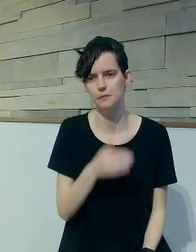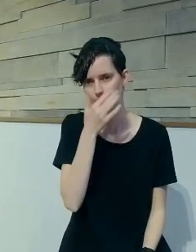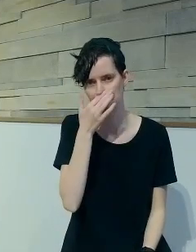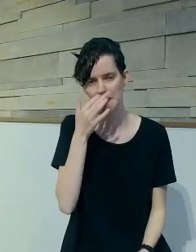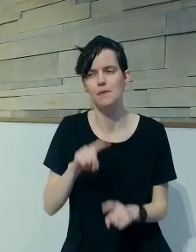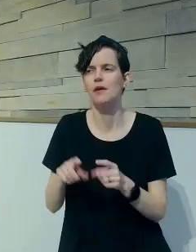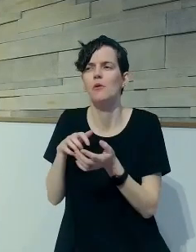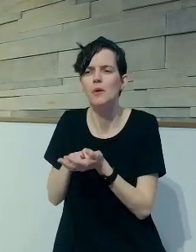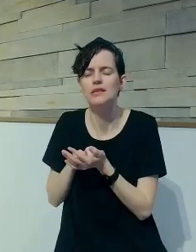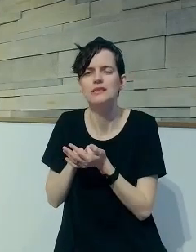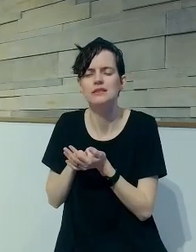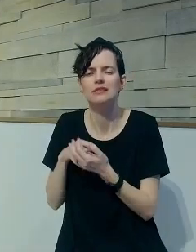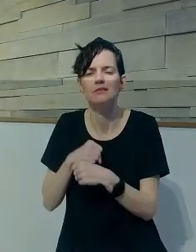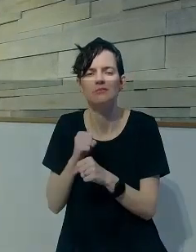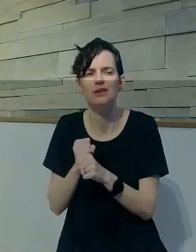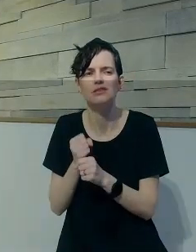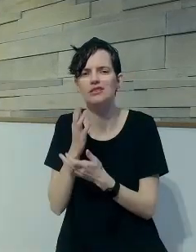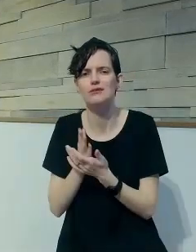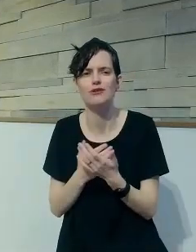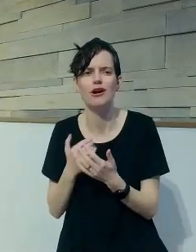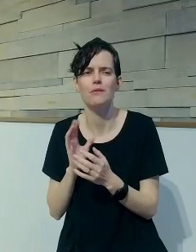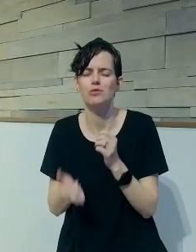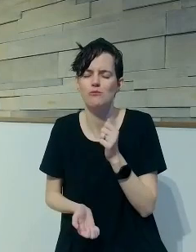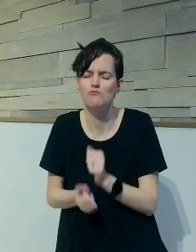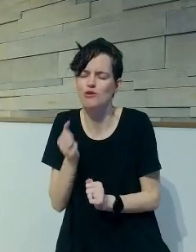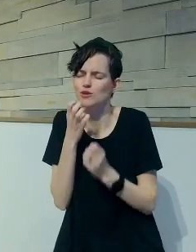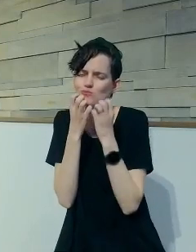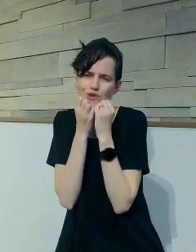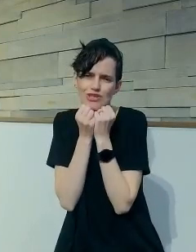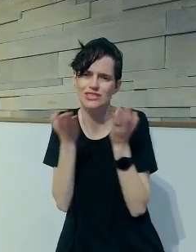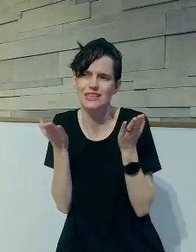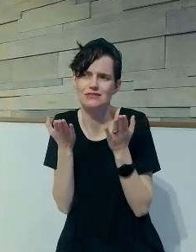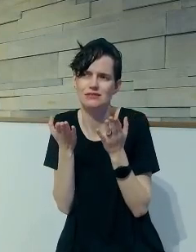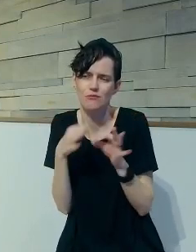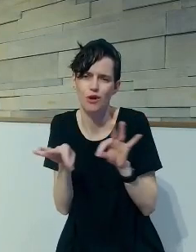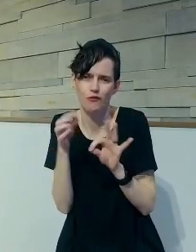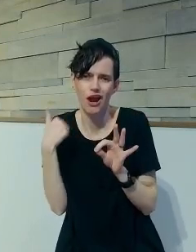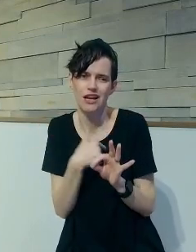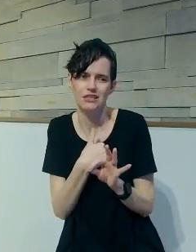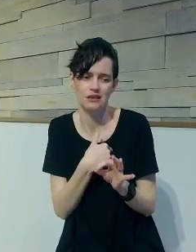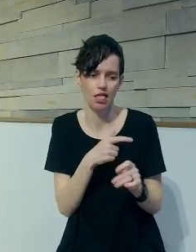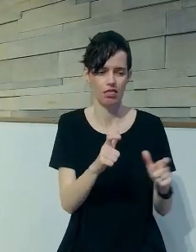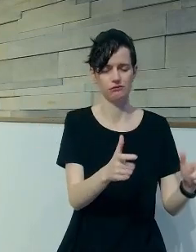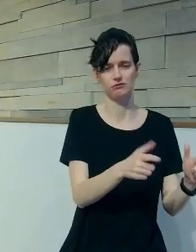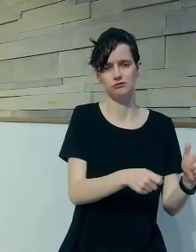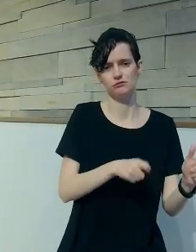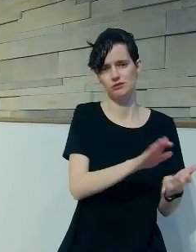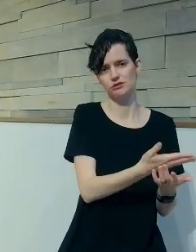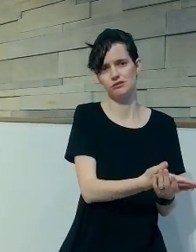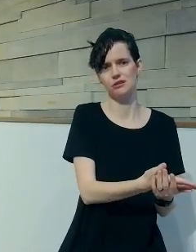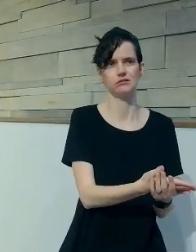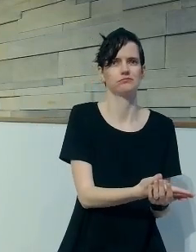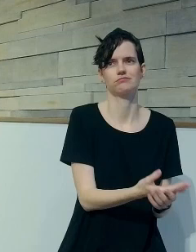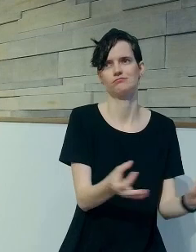It's the fragility that makes some of our most precious objects valuable to us. And a skillet, well, that's just one level above a